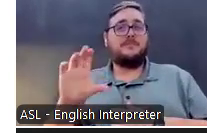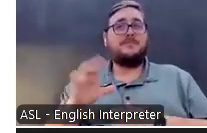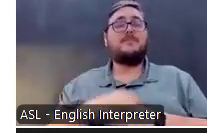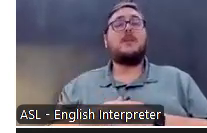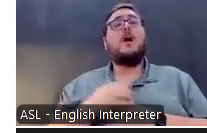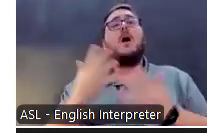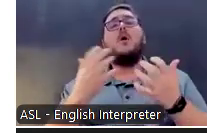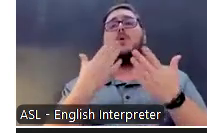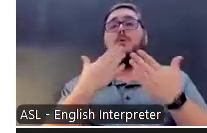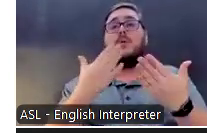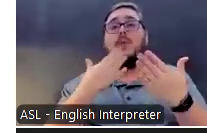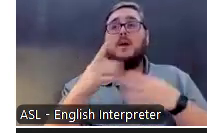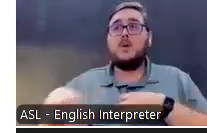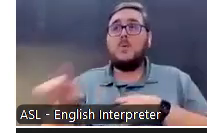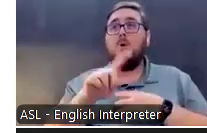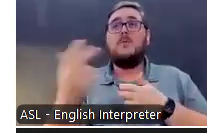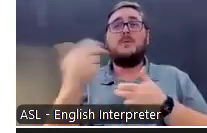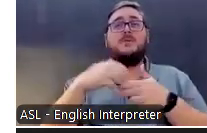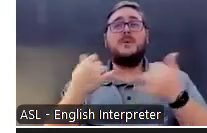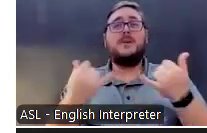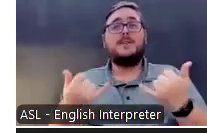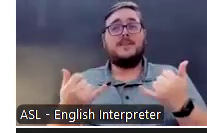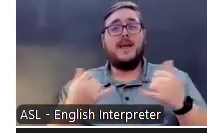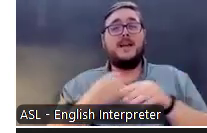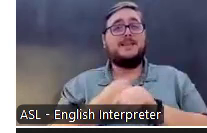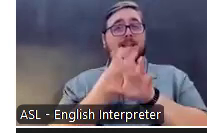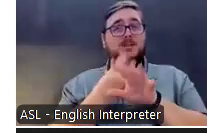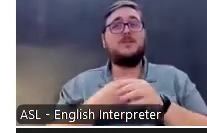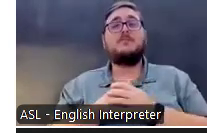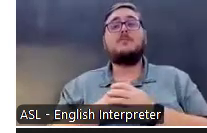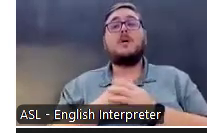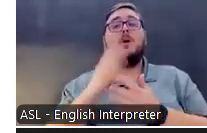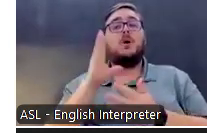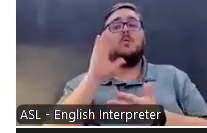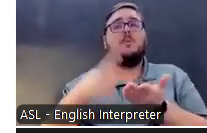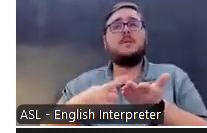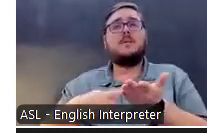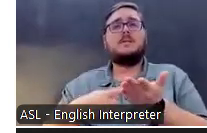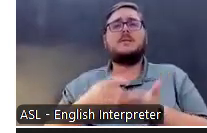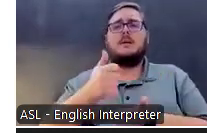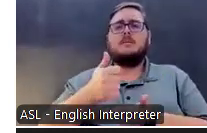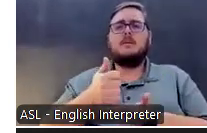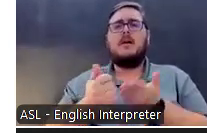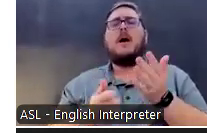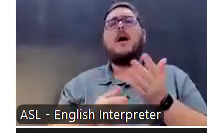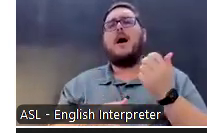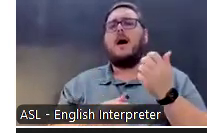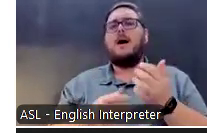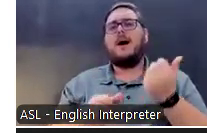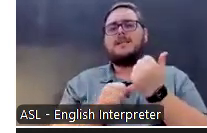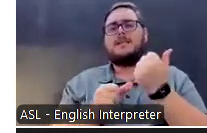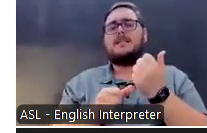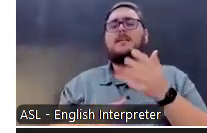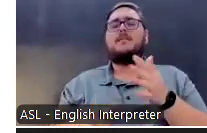attending today's session. As Maggie mentioned, we're going to be discussing assistive technology and students with disabilities today. And